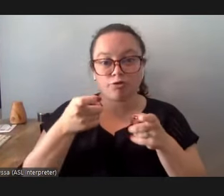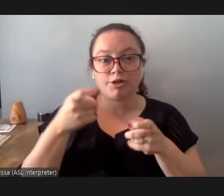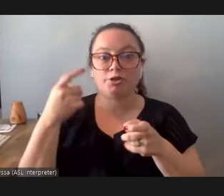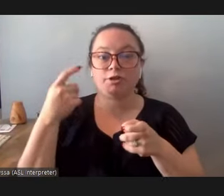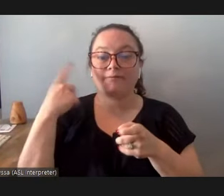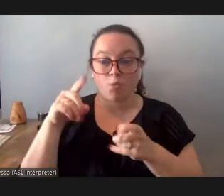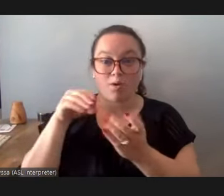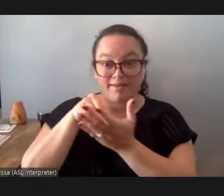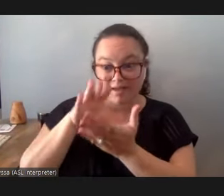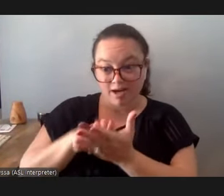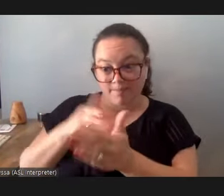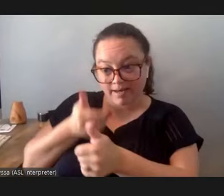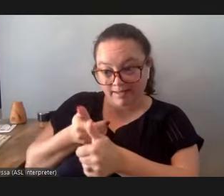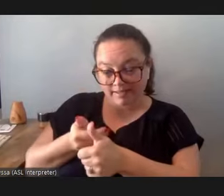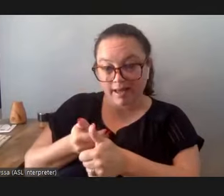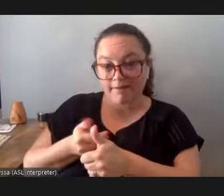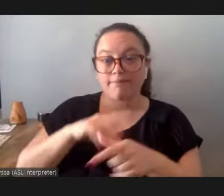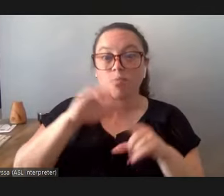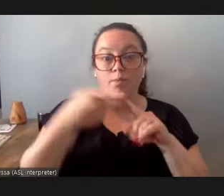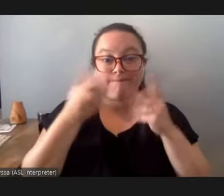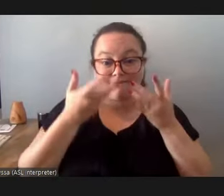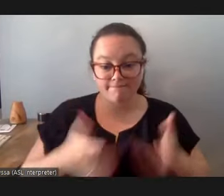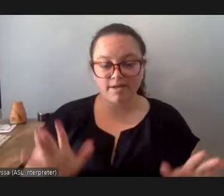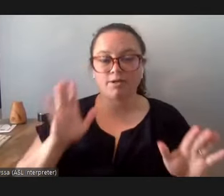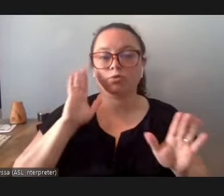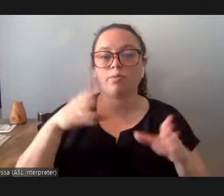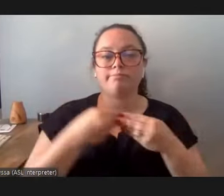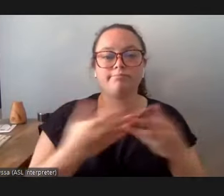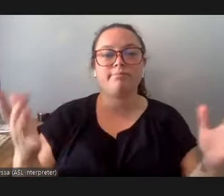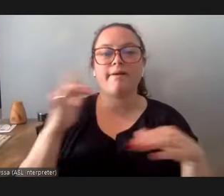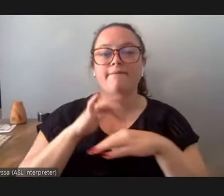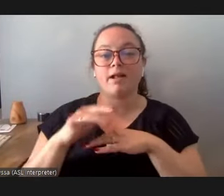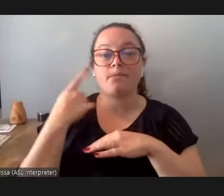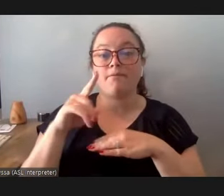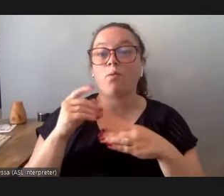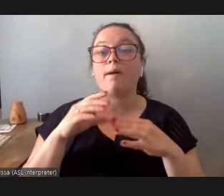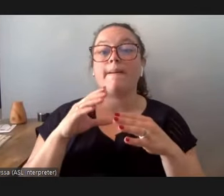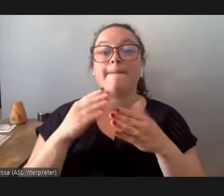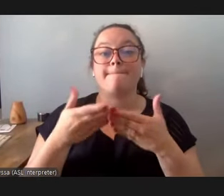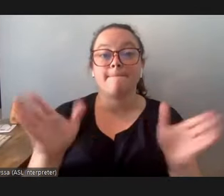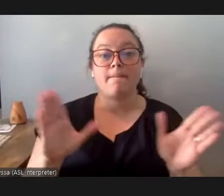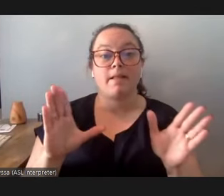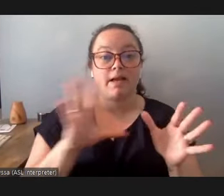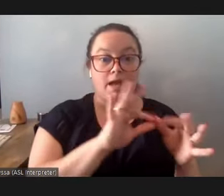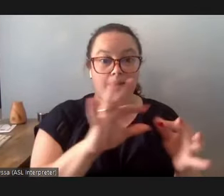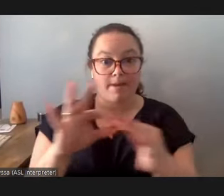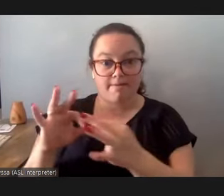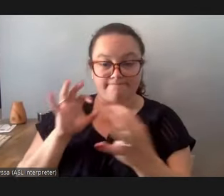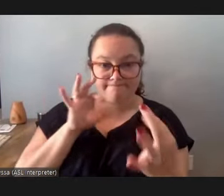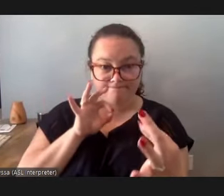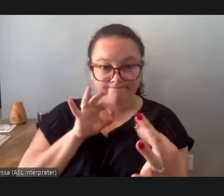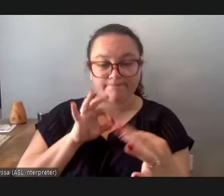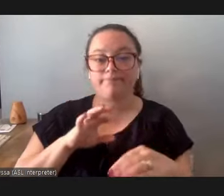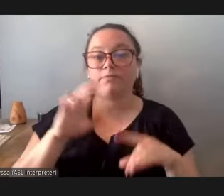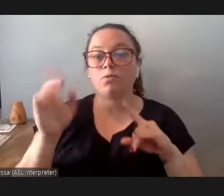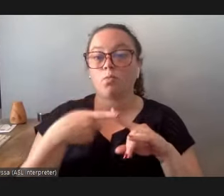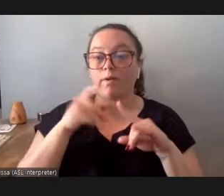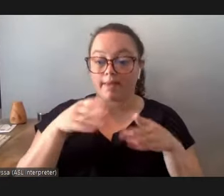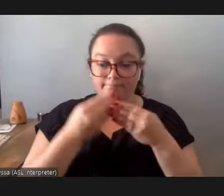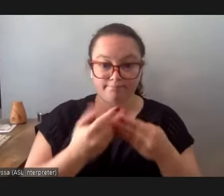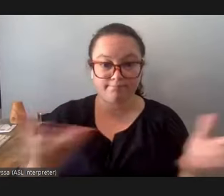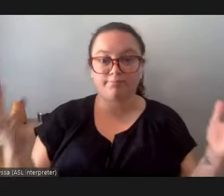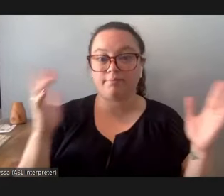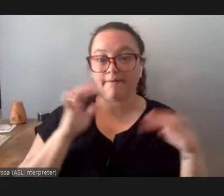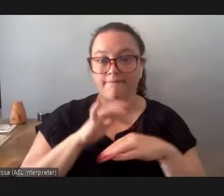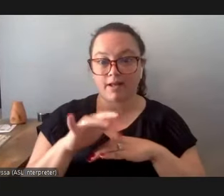environmental assessment will be made available for public comment. Once the document is made available for public comment, there will be a public review period and a